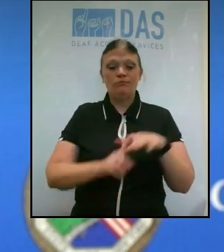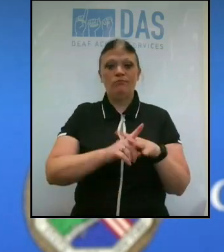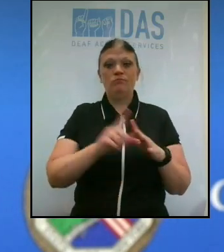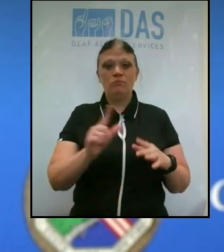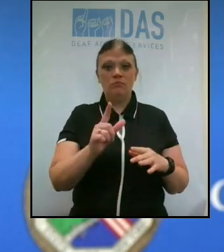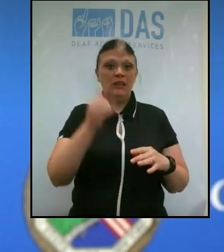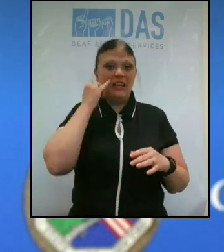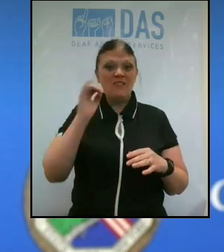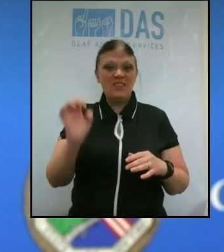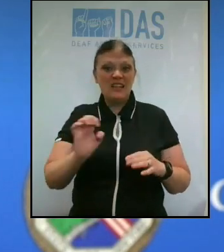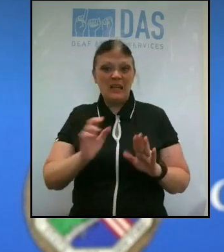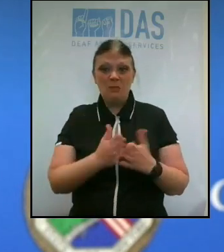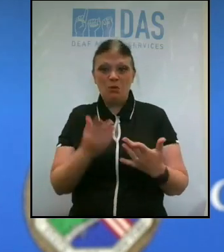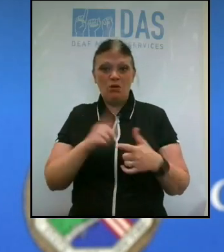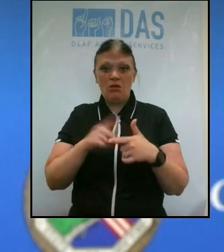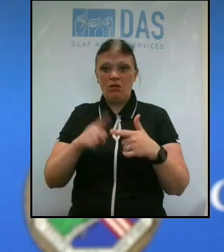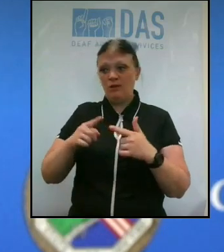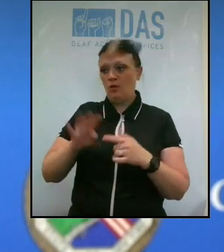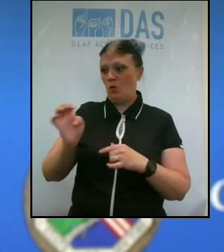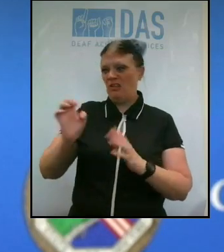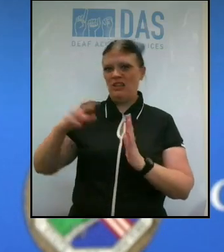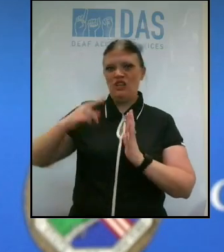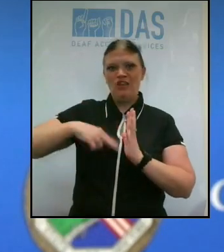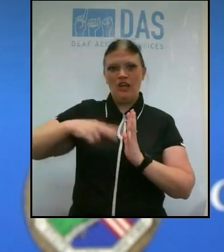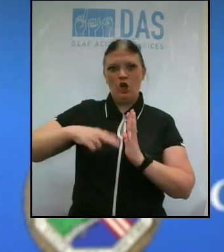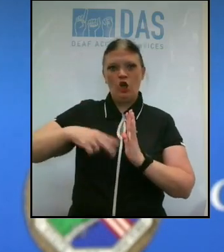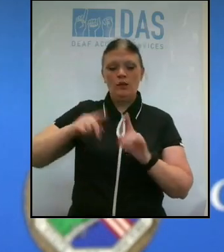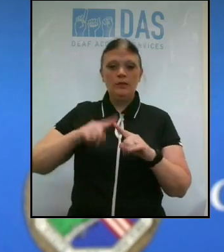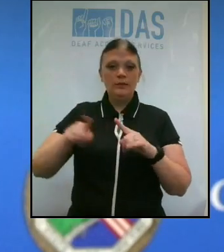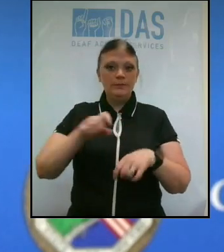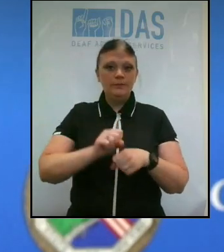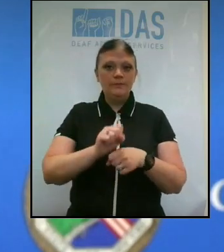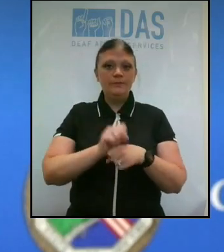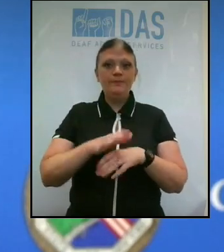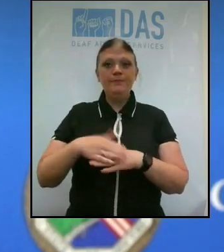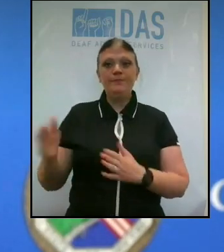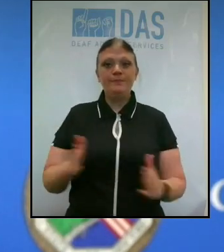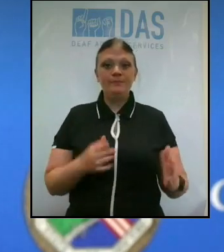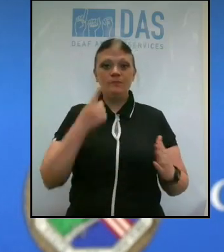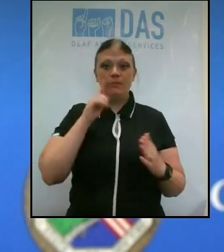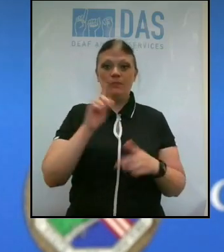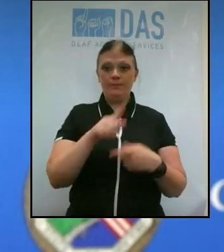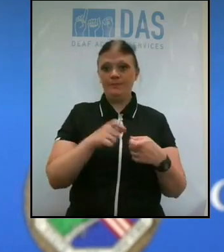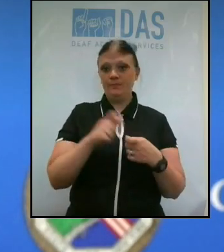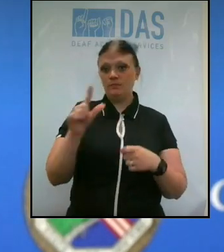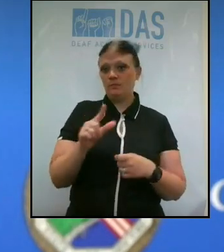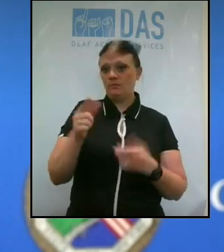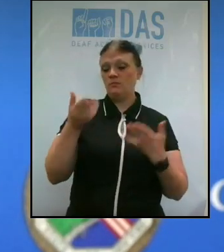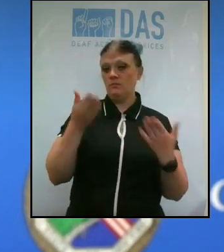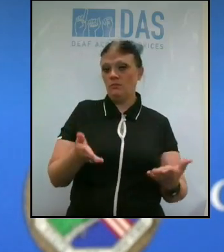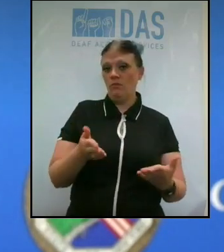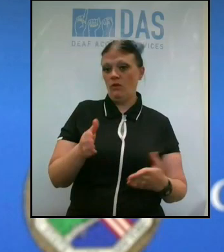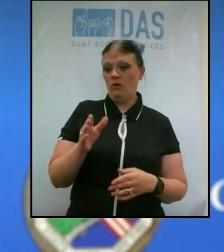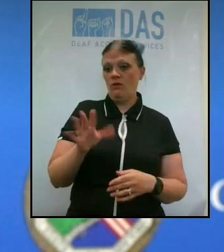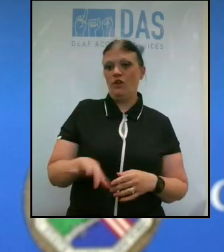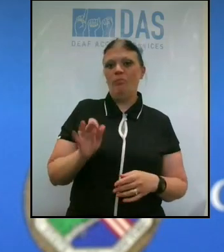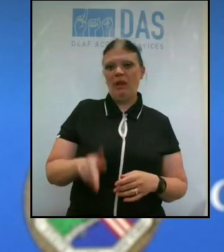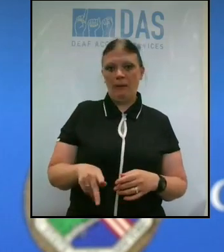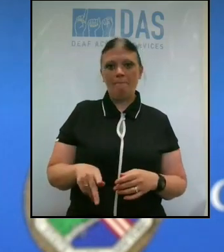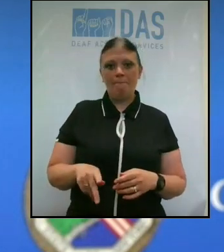if it's an e-book, it would just come to your e-reader. But they are working on a plan for certain libraries to offer curbside